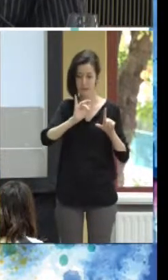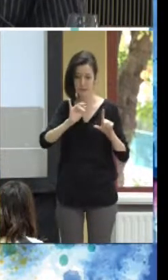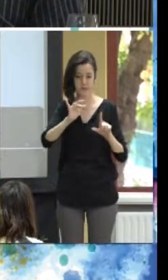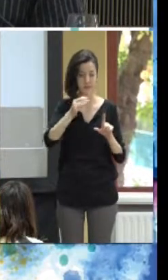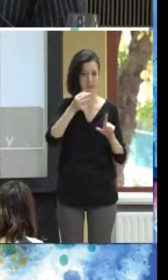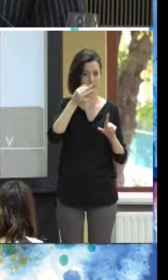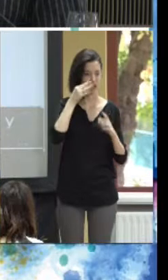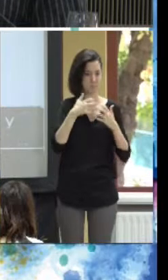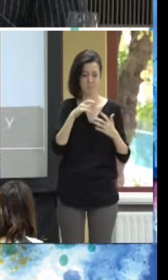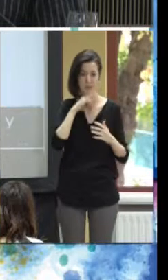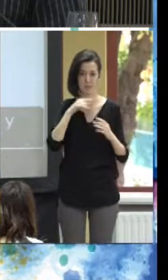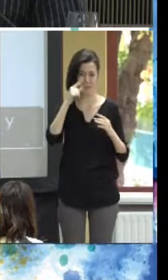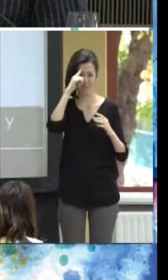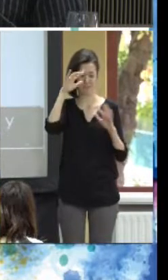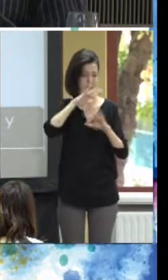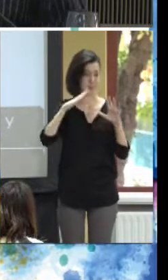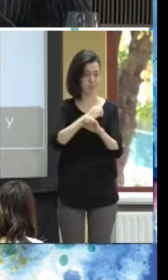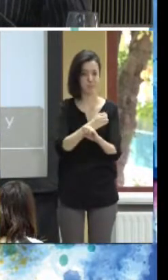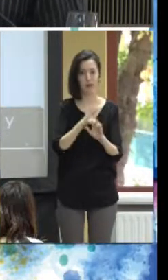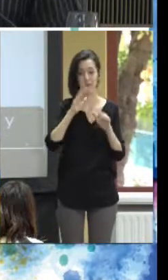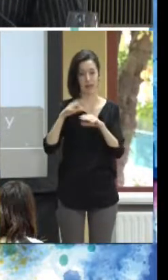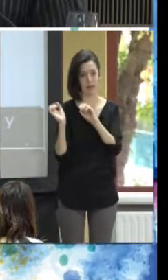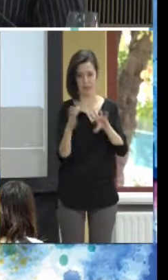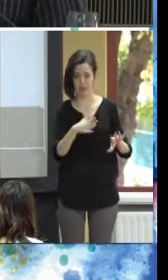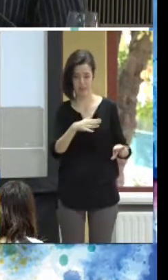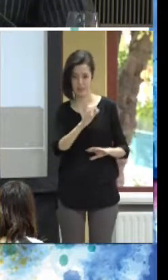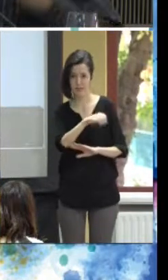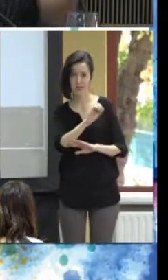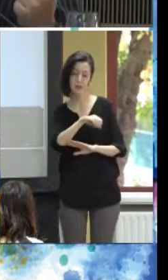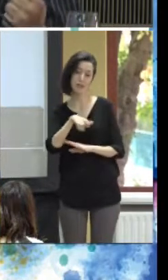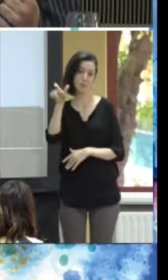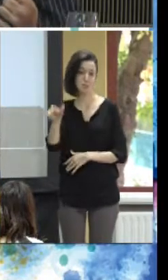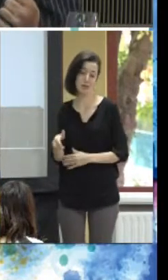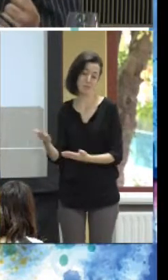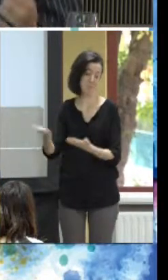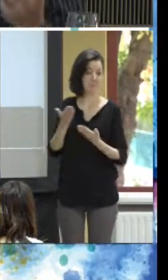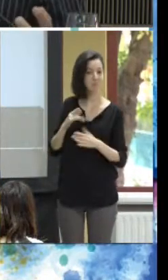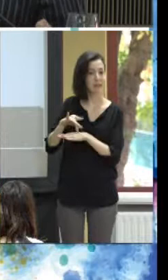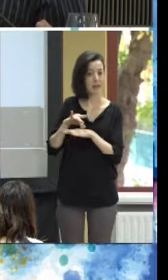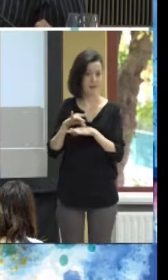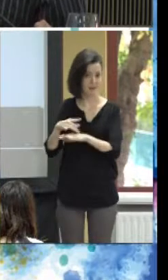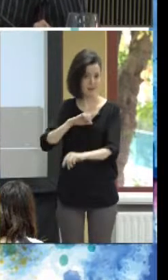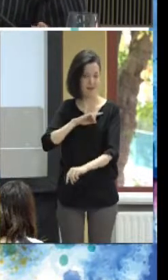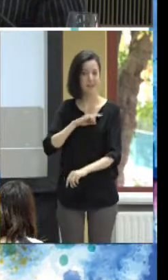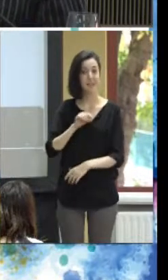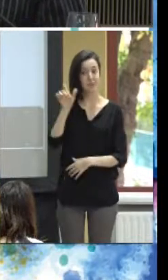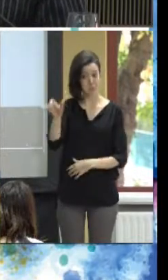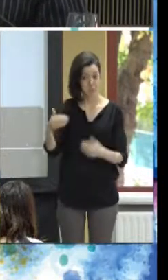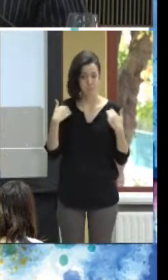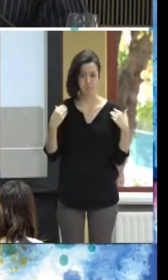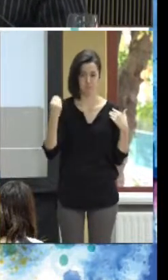be guided. When the person in charge told me, what do you think of our museum? It's only 2 years of age. I was